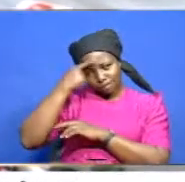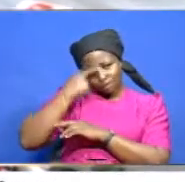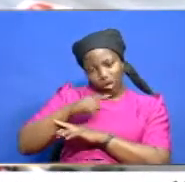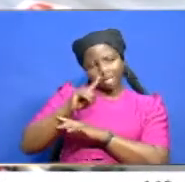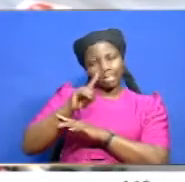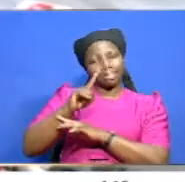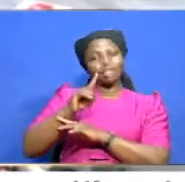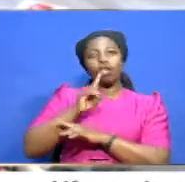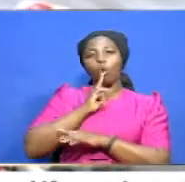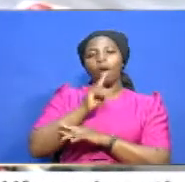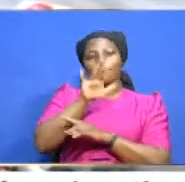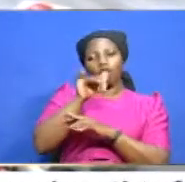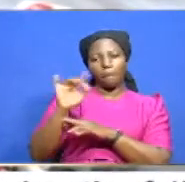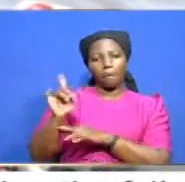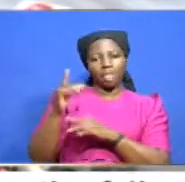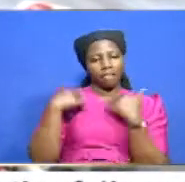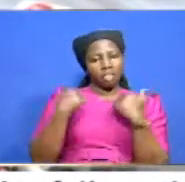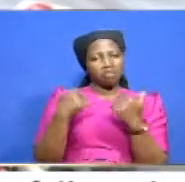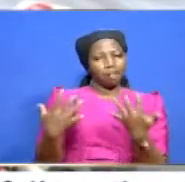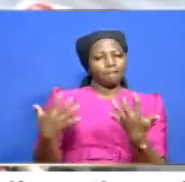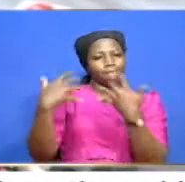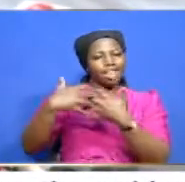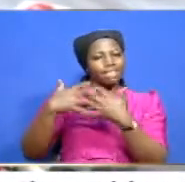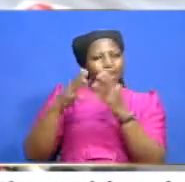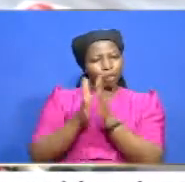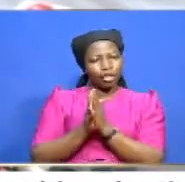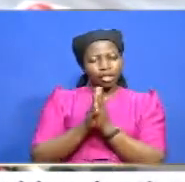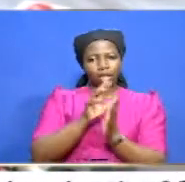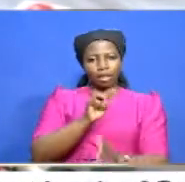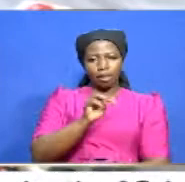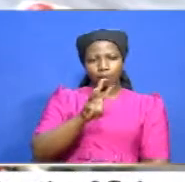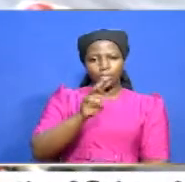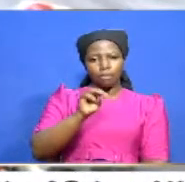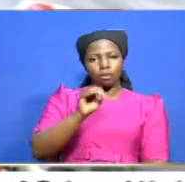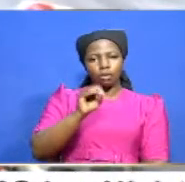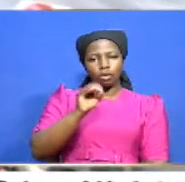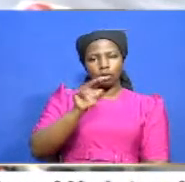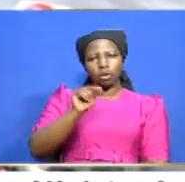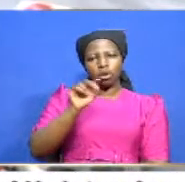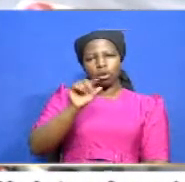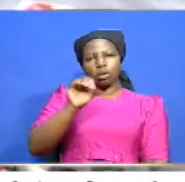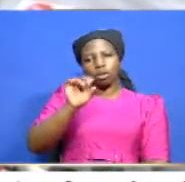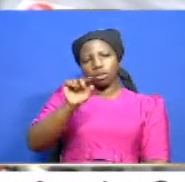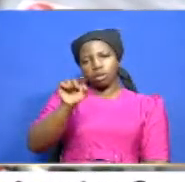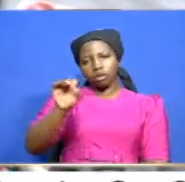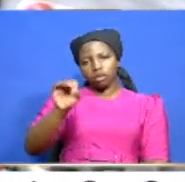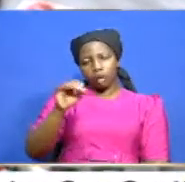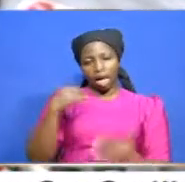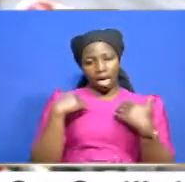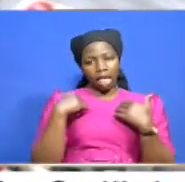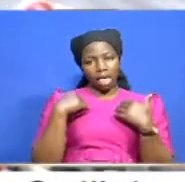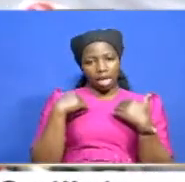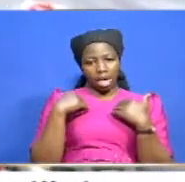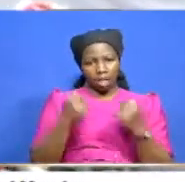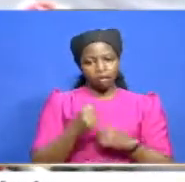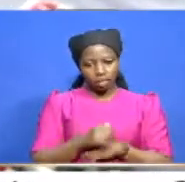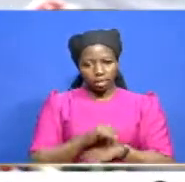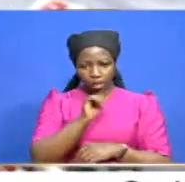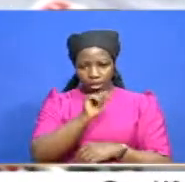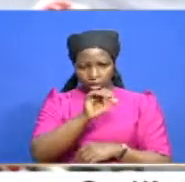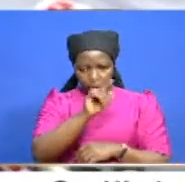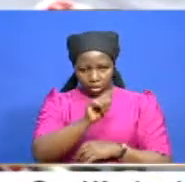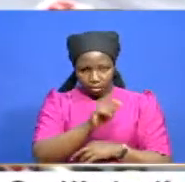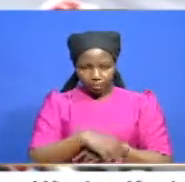Health, in line with the Mwongozo Health Act, the Health Act,